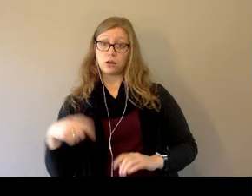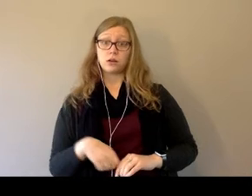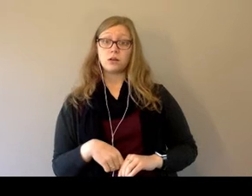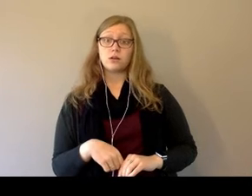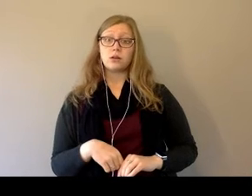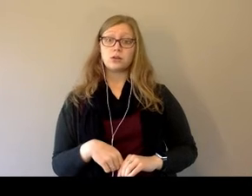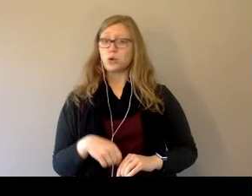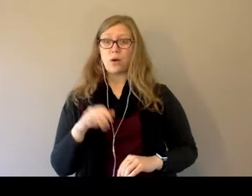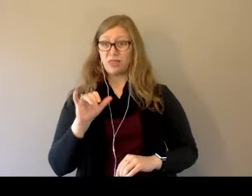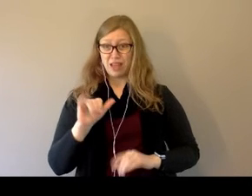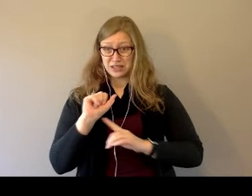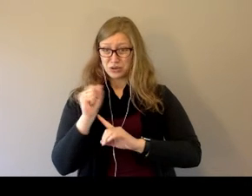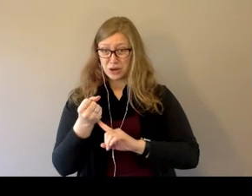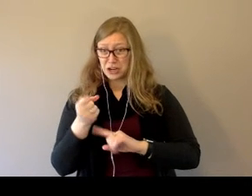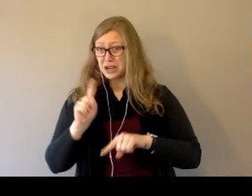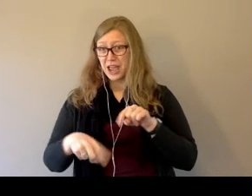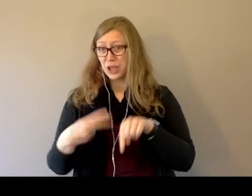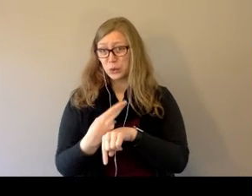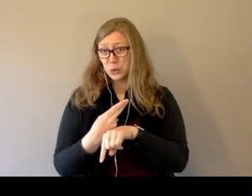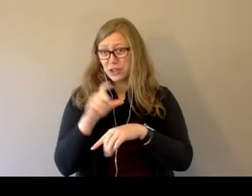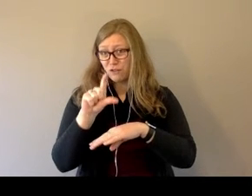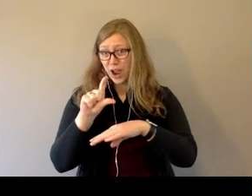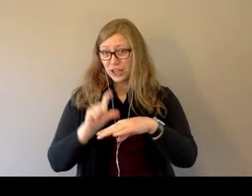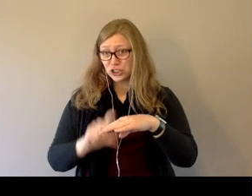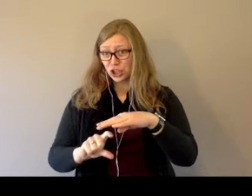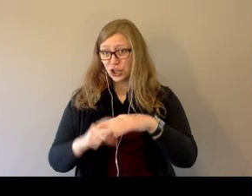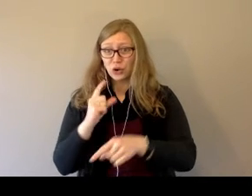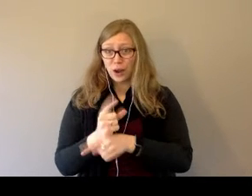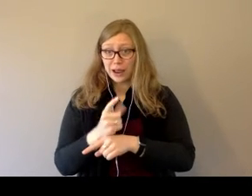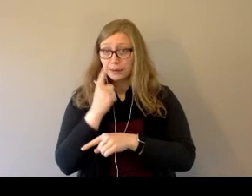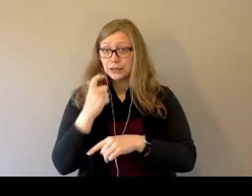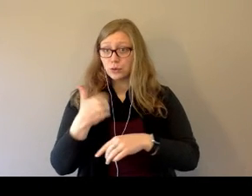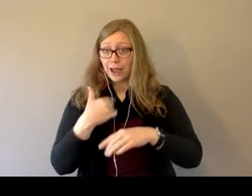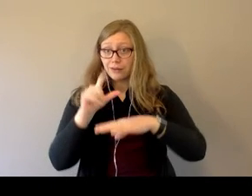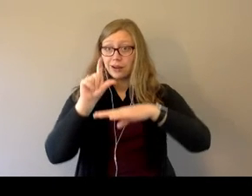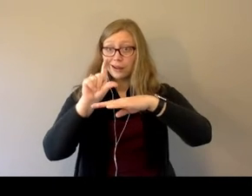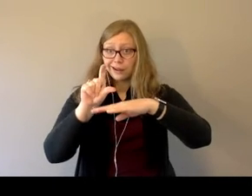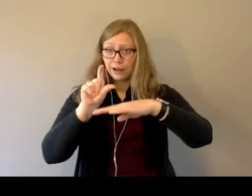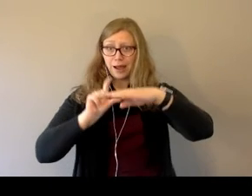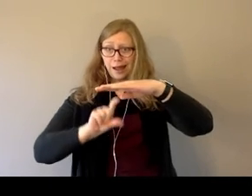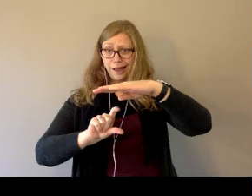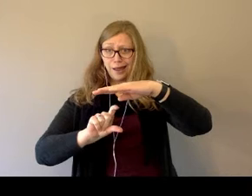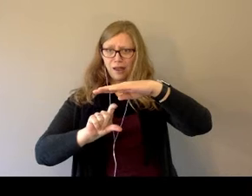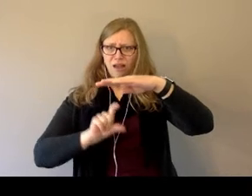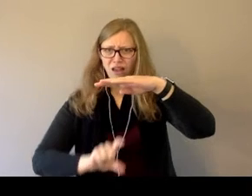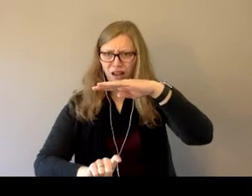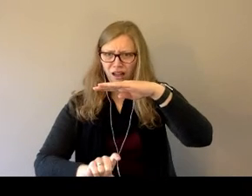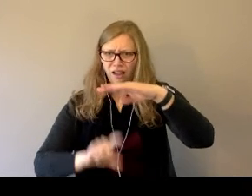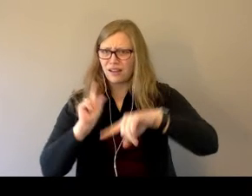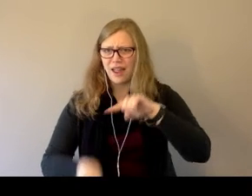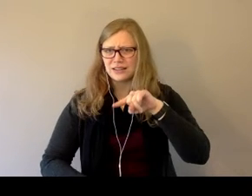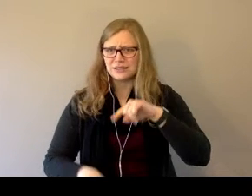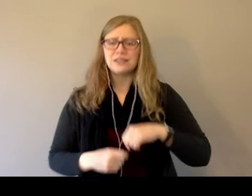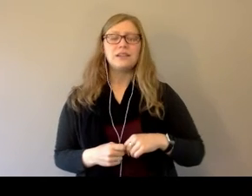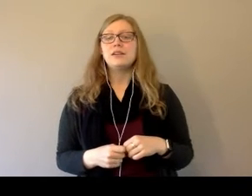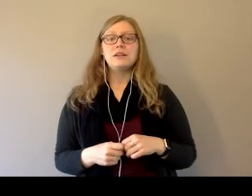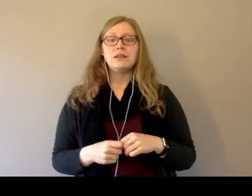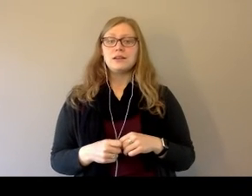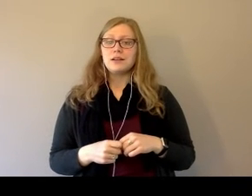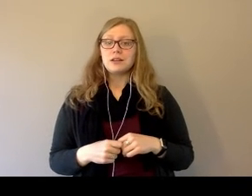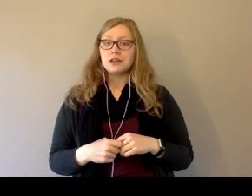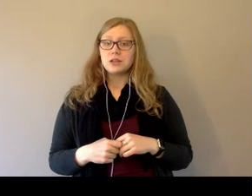there really isn't we have a numerator and a denominator. There really isn't room for a third item. So then we revert